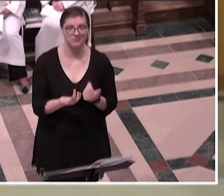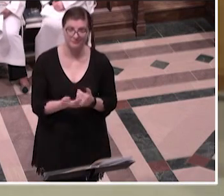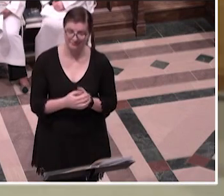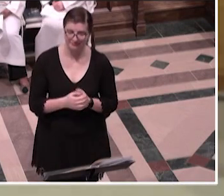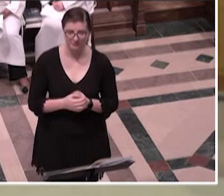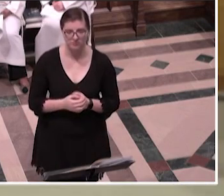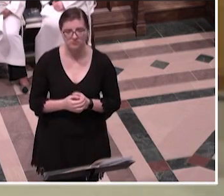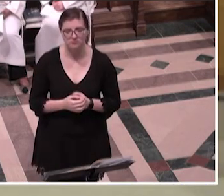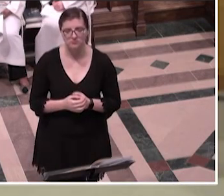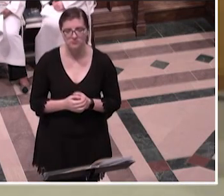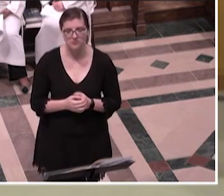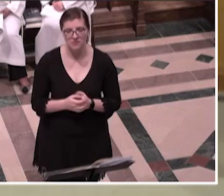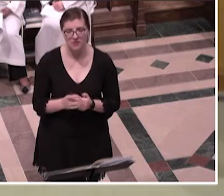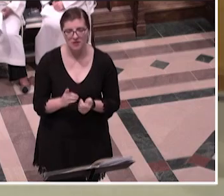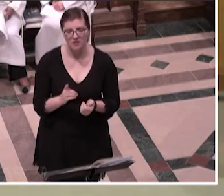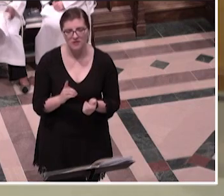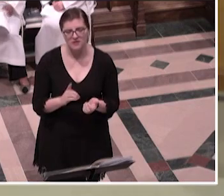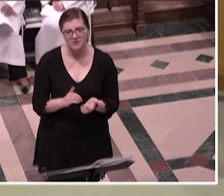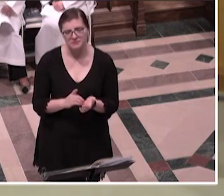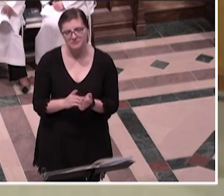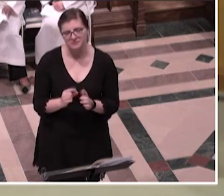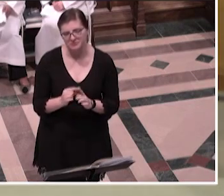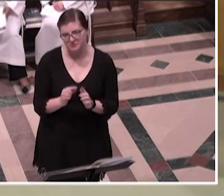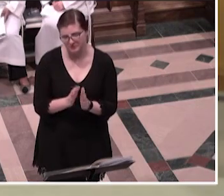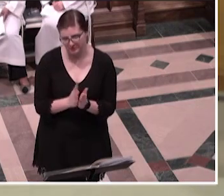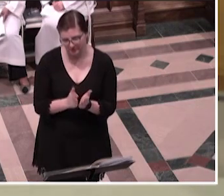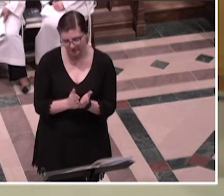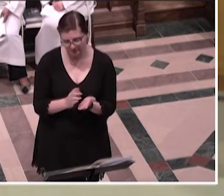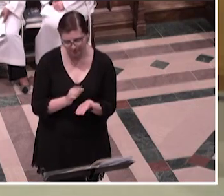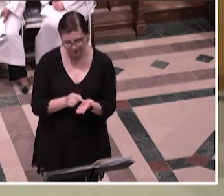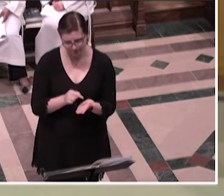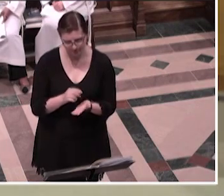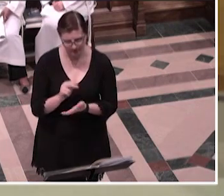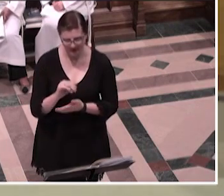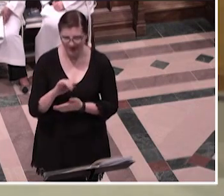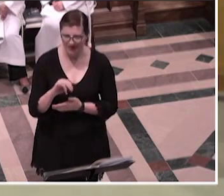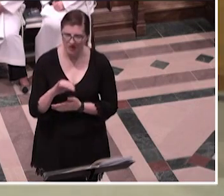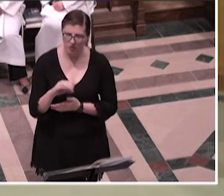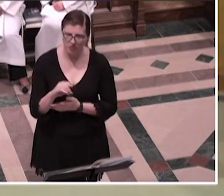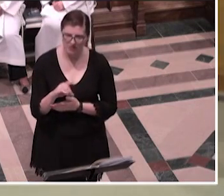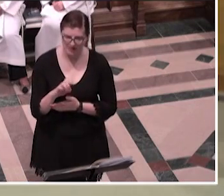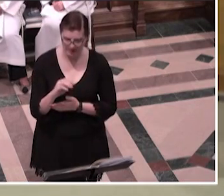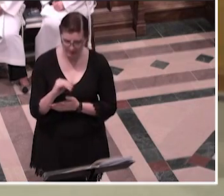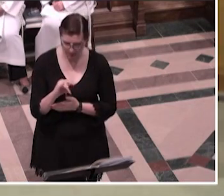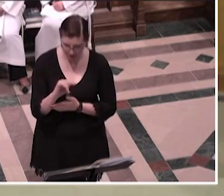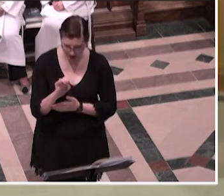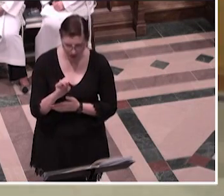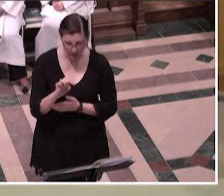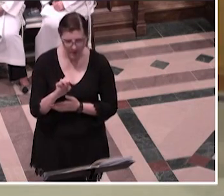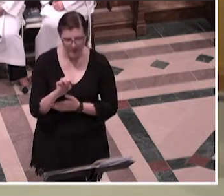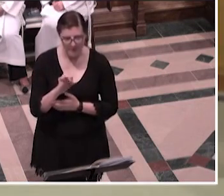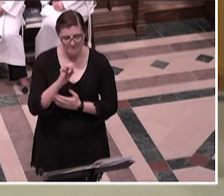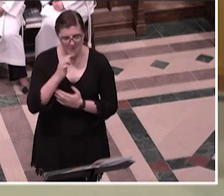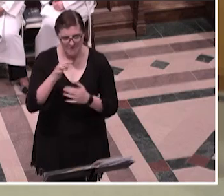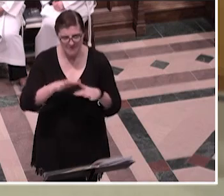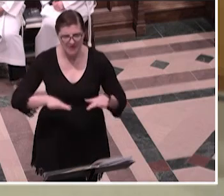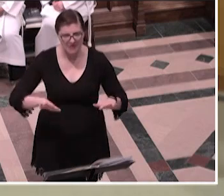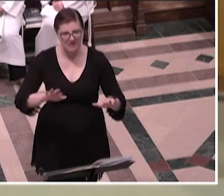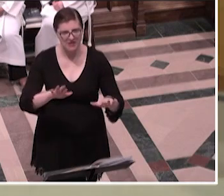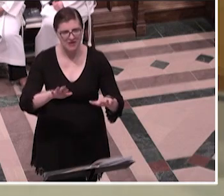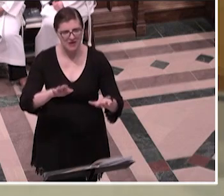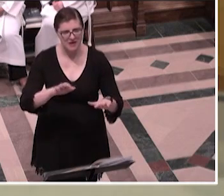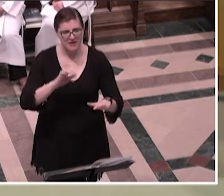The dictionary defines a Nicodemite as a person suspected of publicly misrepresenting their religious